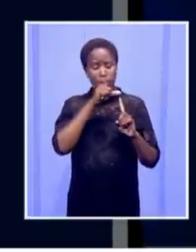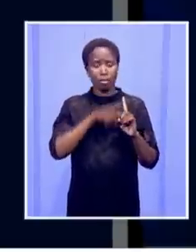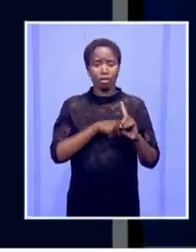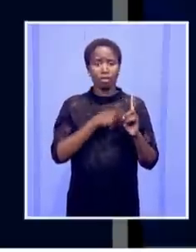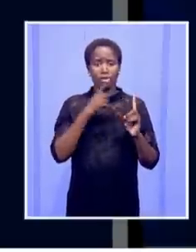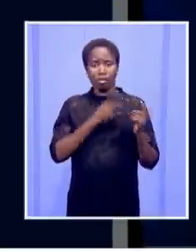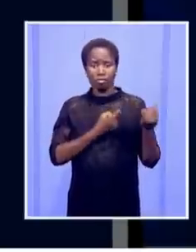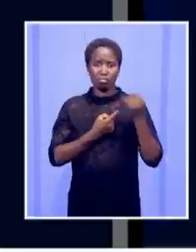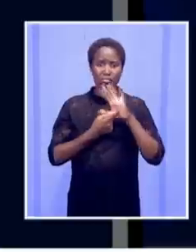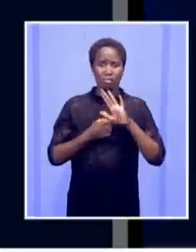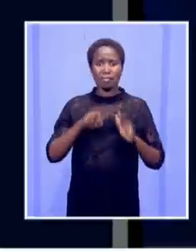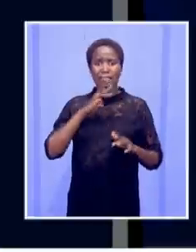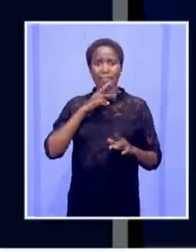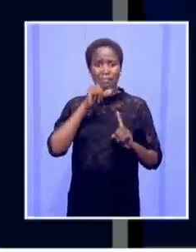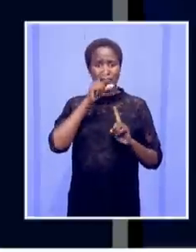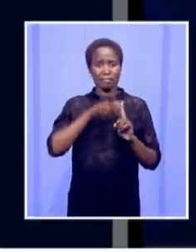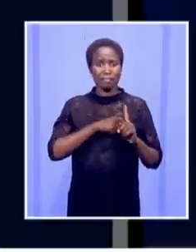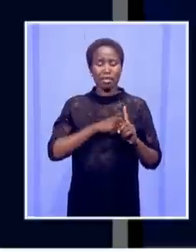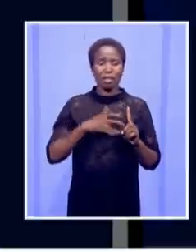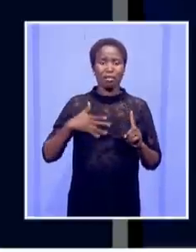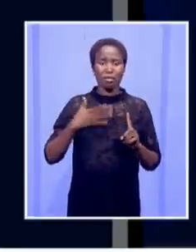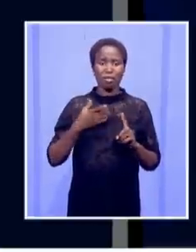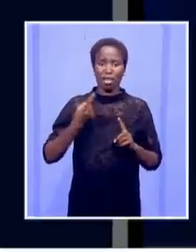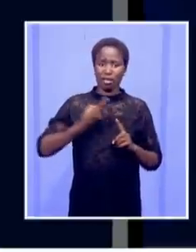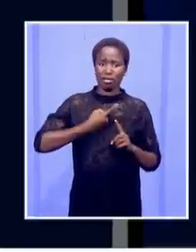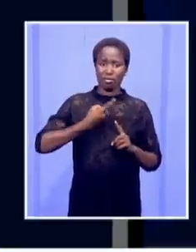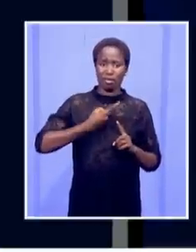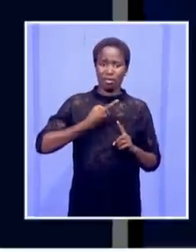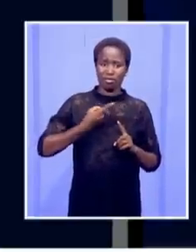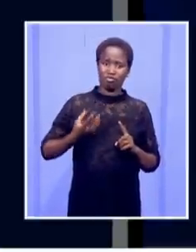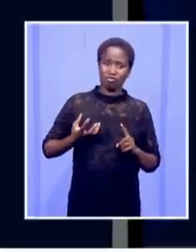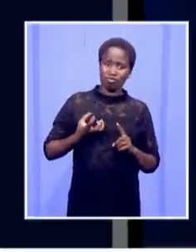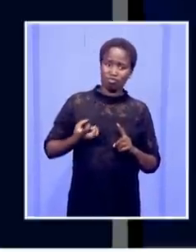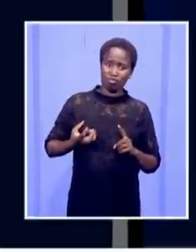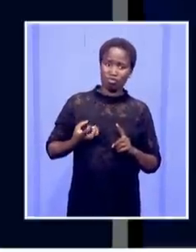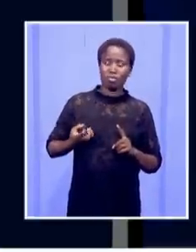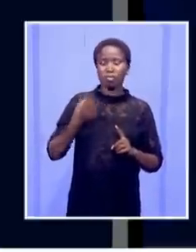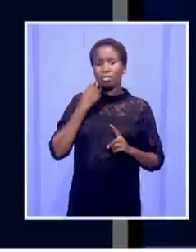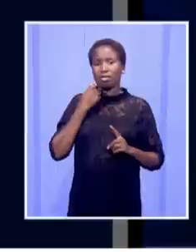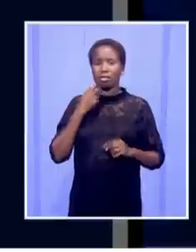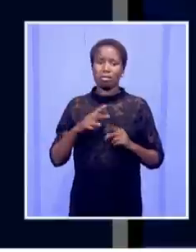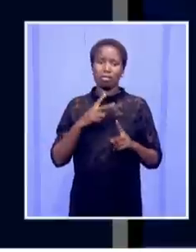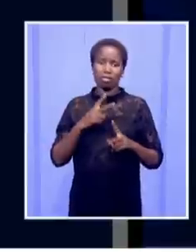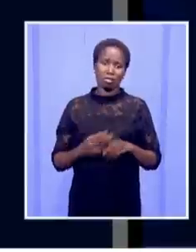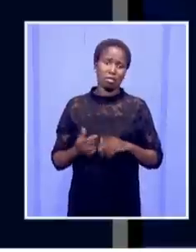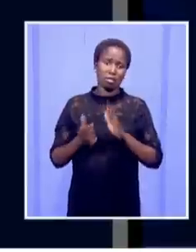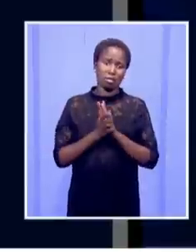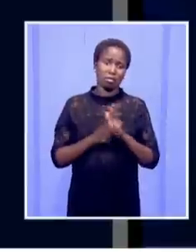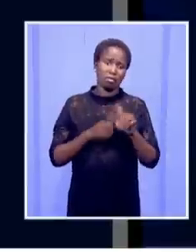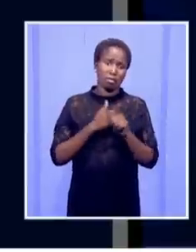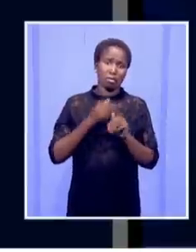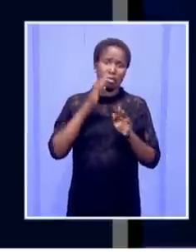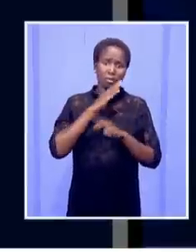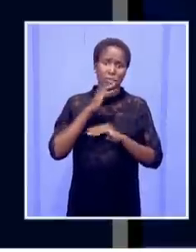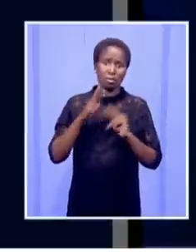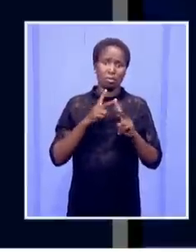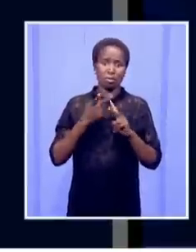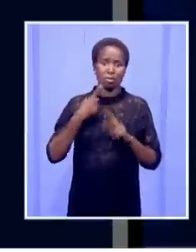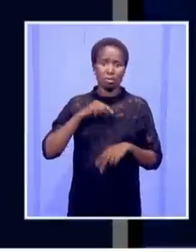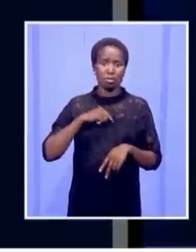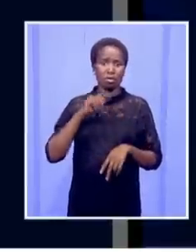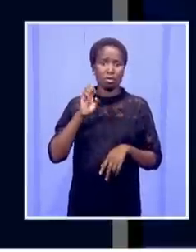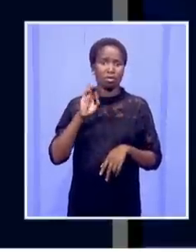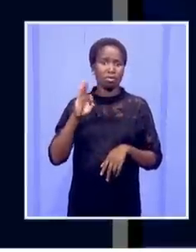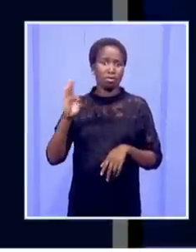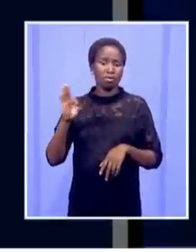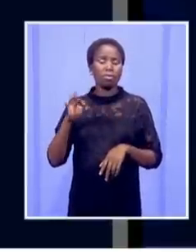greedy, as someone who launders money, as someone who does not respect domestic and international laws. And the Economic Forum Fighters thinks that if there